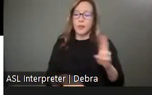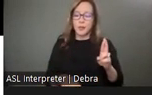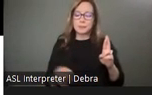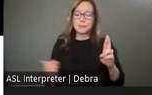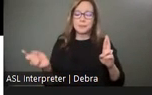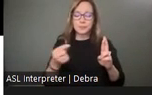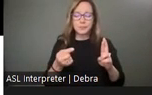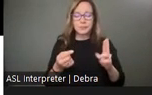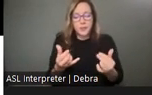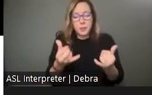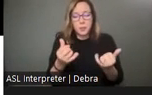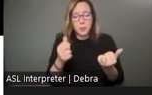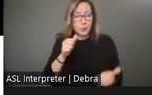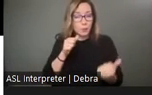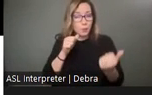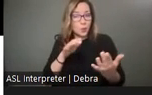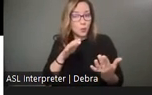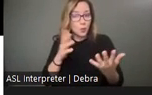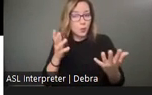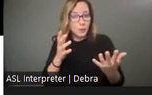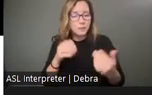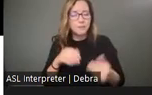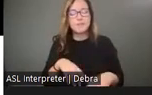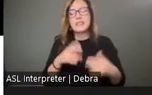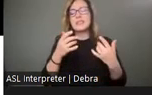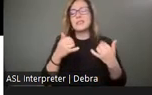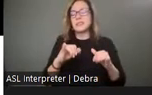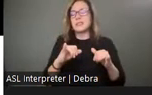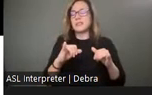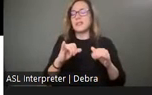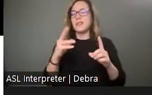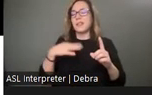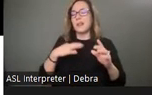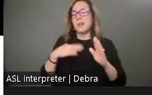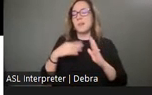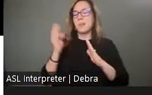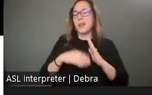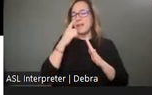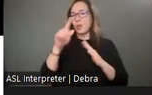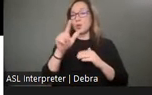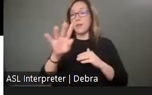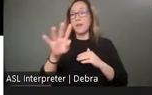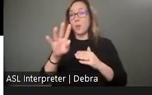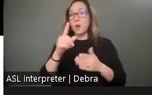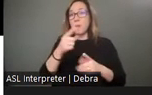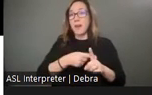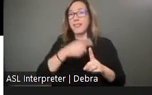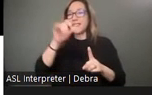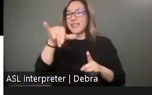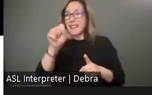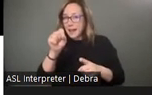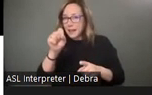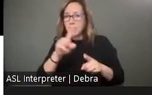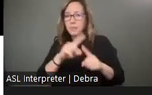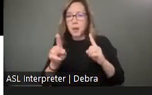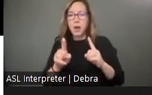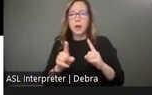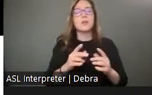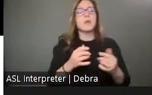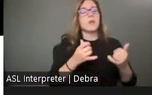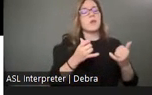to applying is still applying for the full 24-month period of performance, but you're using the numbers that you know